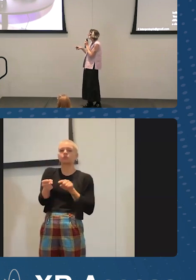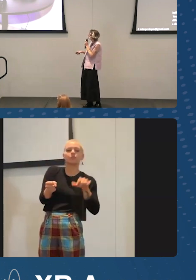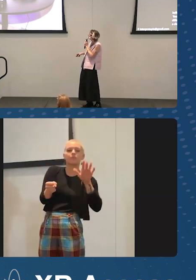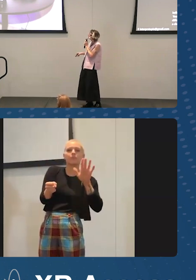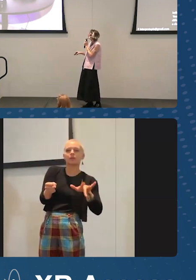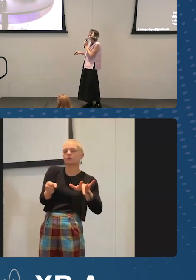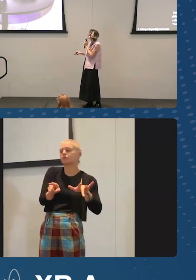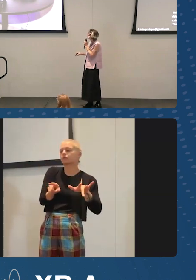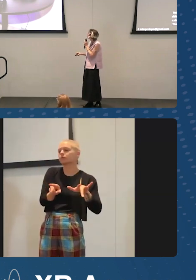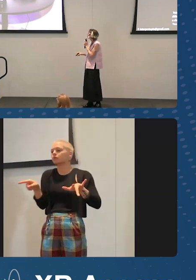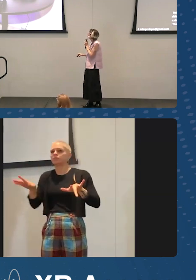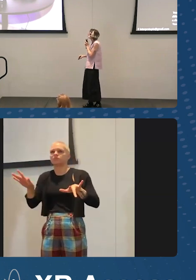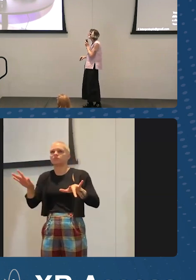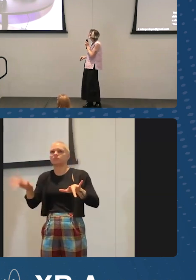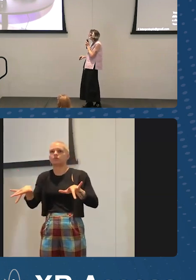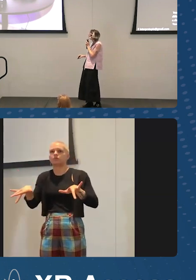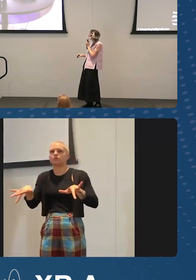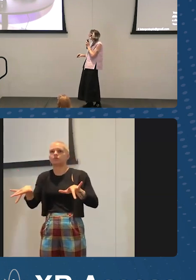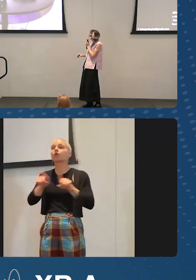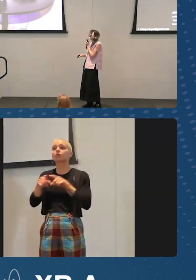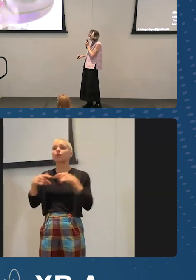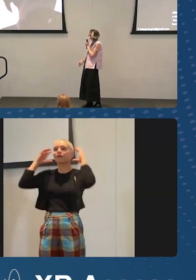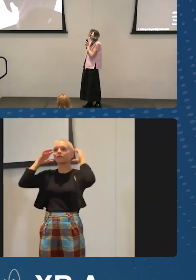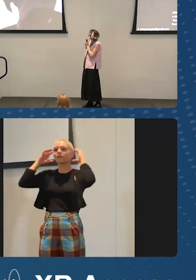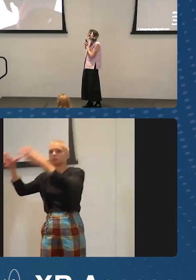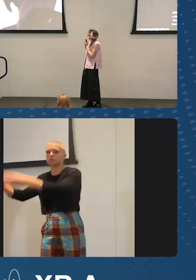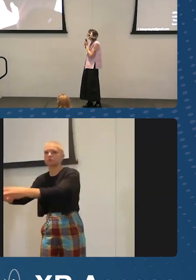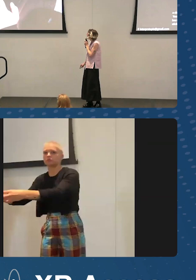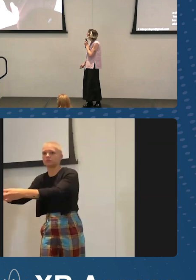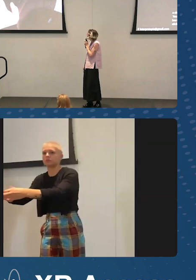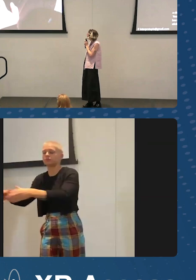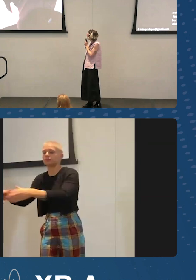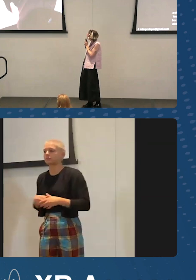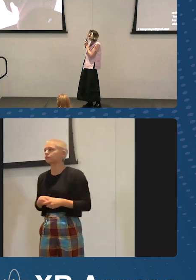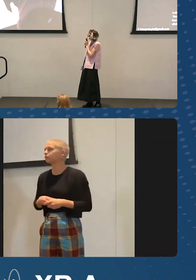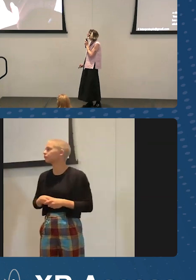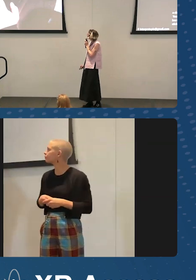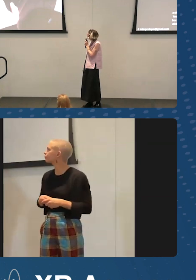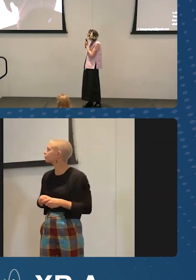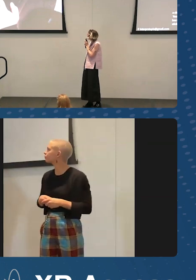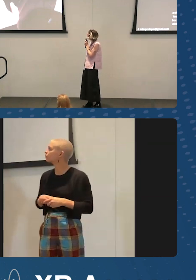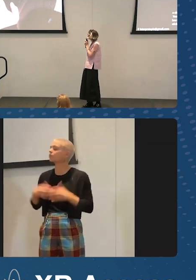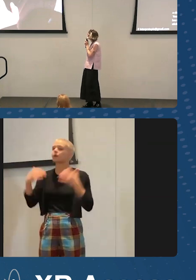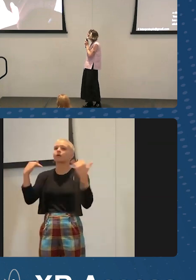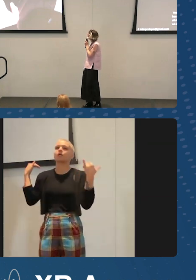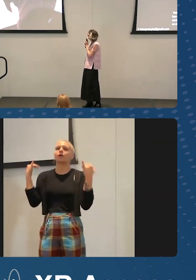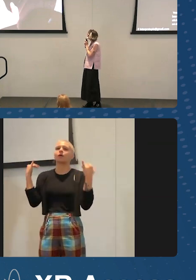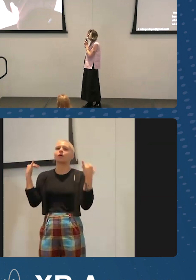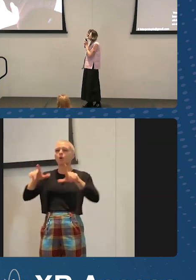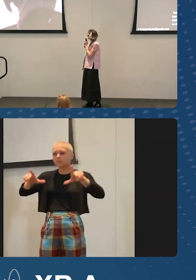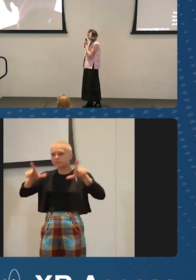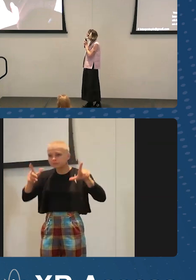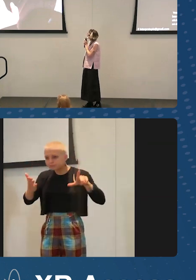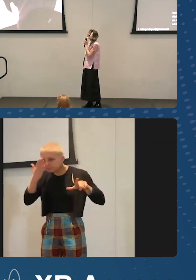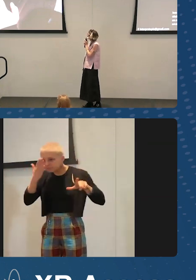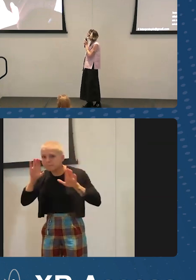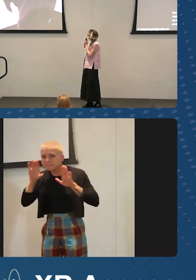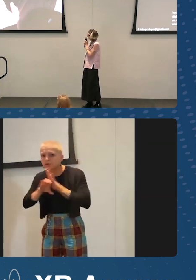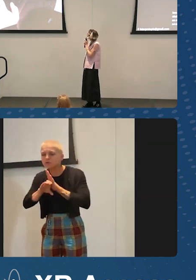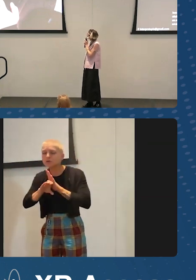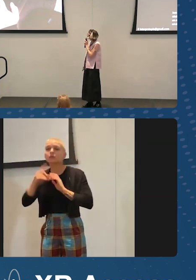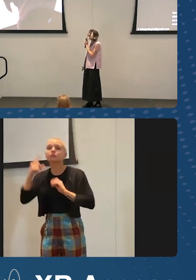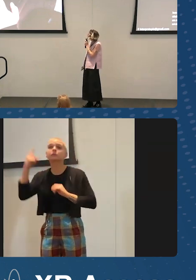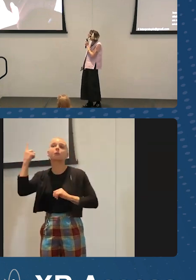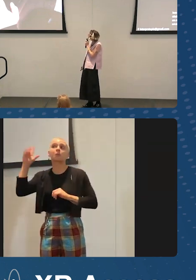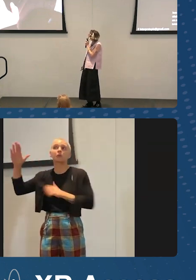arcade buttons. And then there are some headphones sitting on the table. And then this is a close-up shot of somebody's